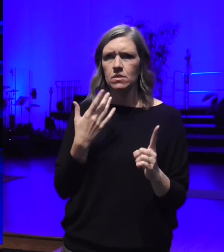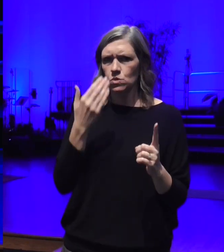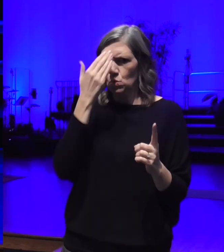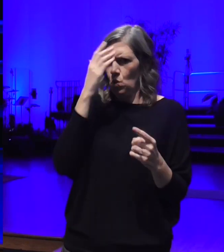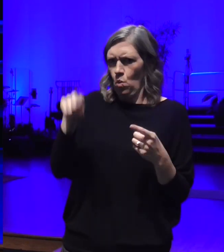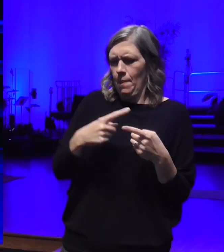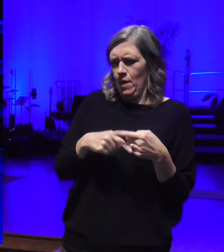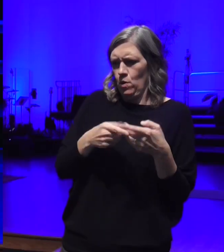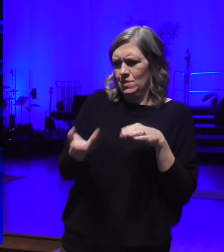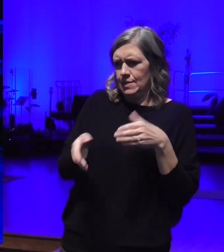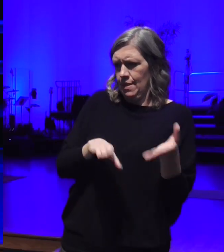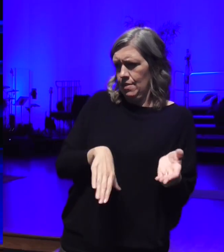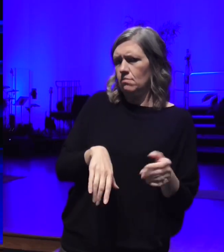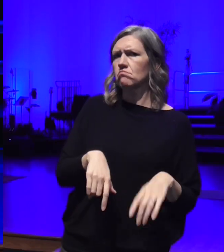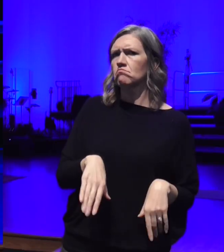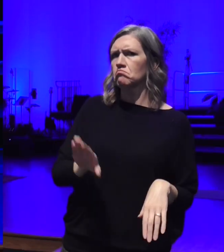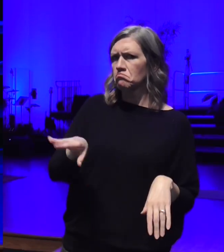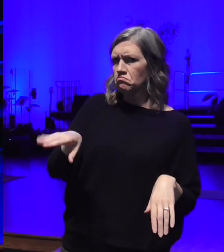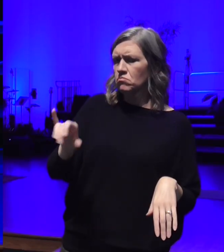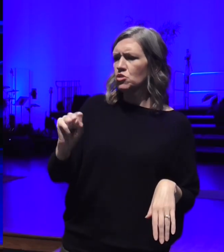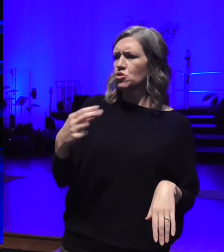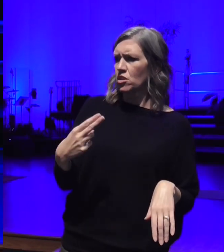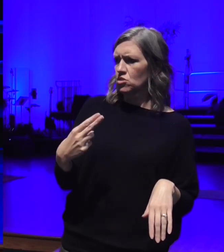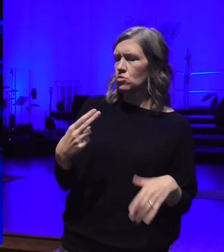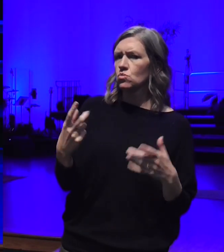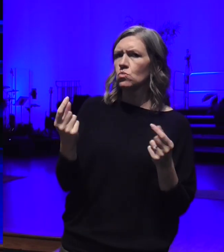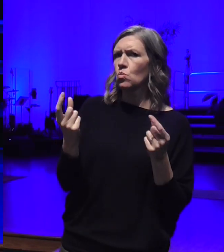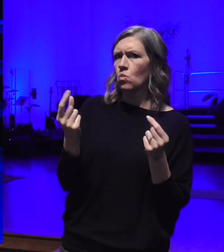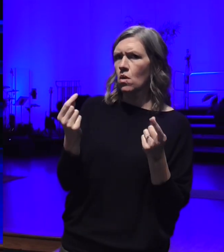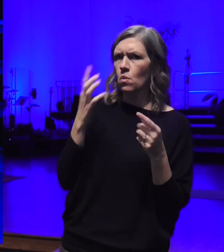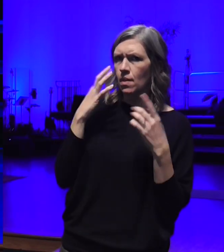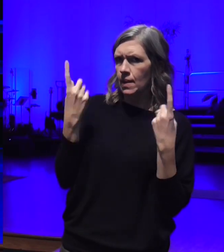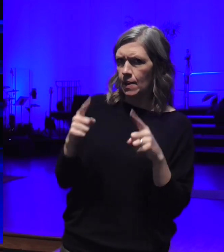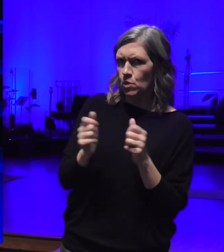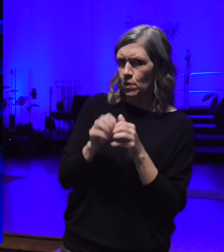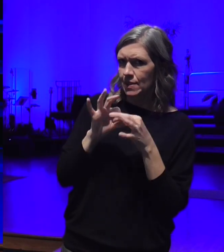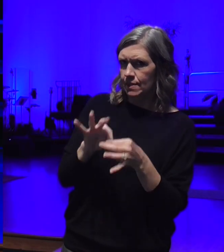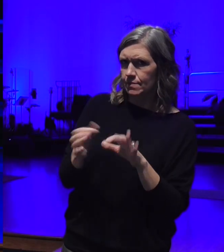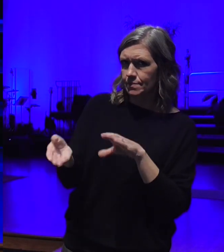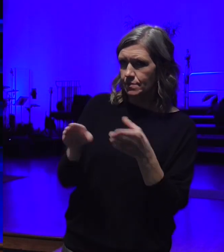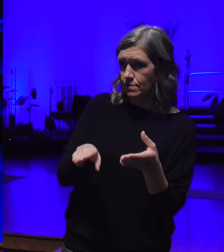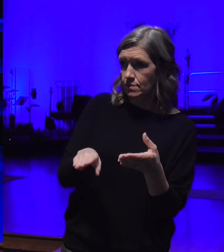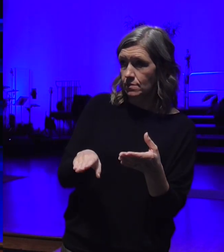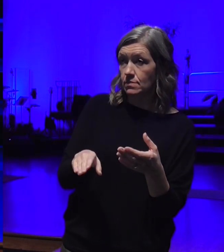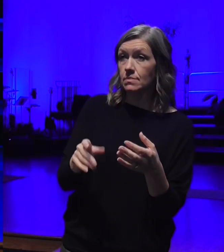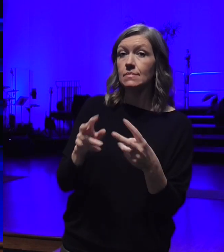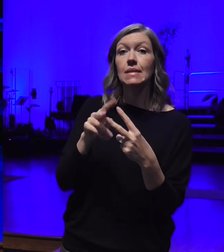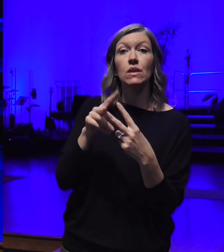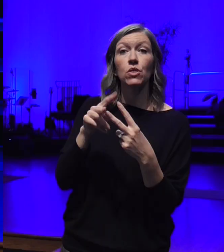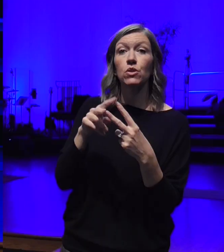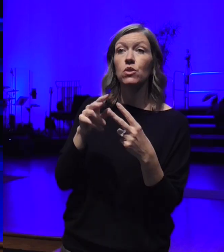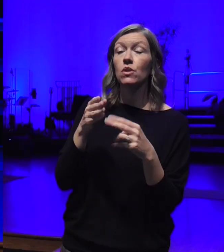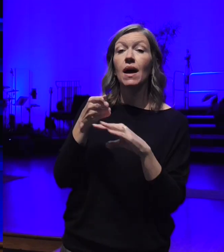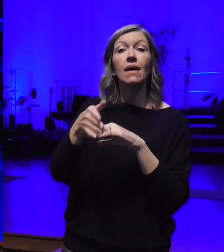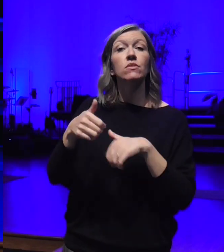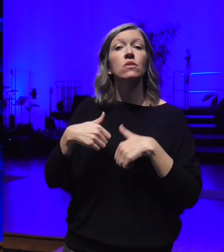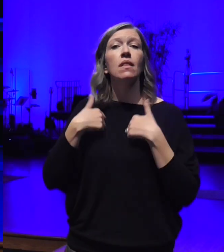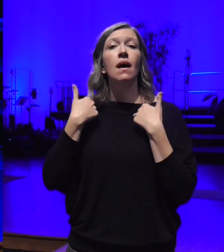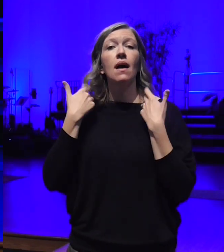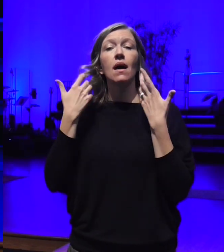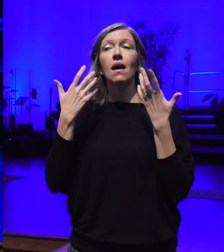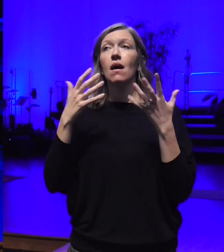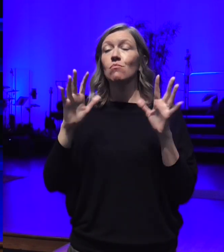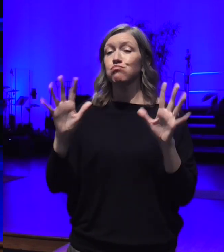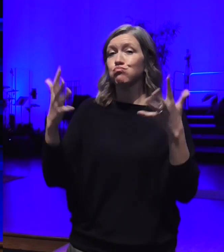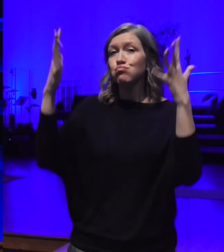death. Josh, this is how I see it. Either there's an afterlife and it's all wonderful and